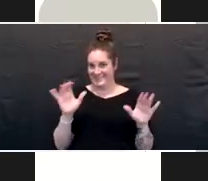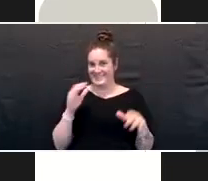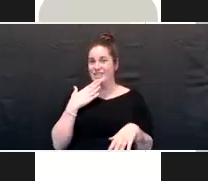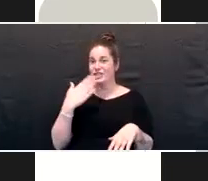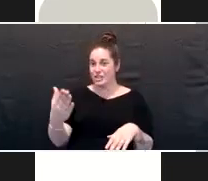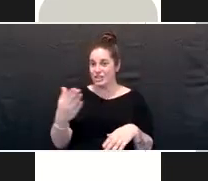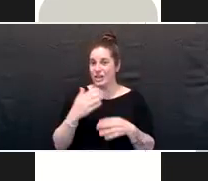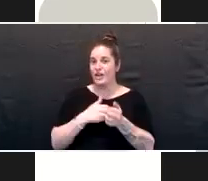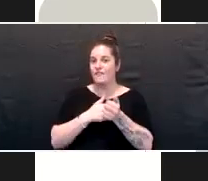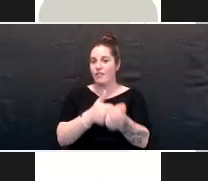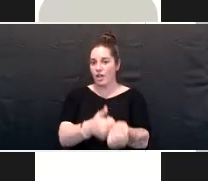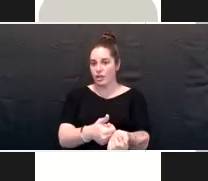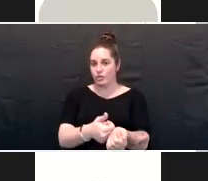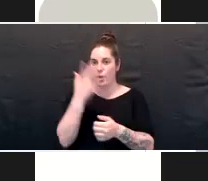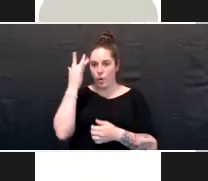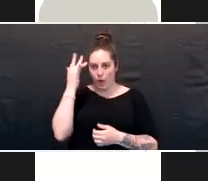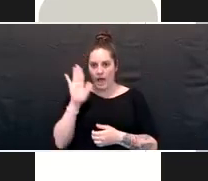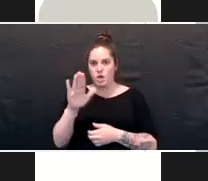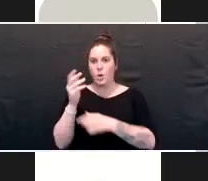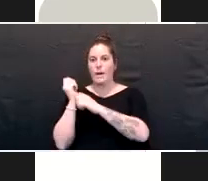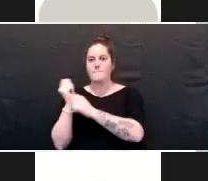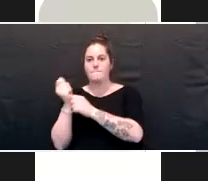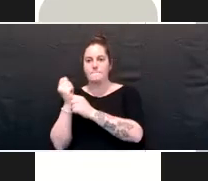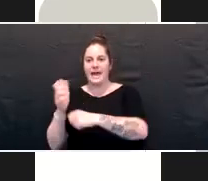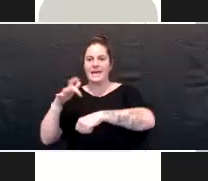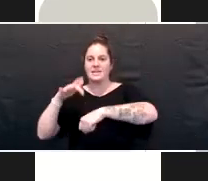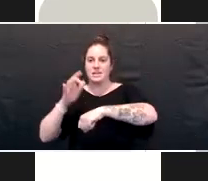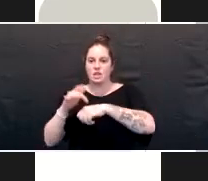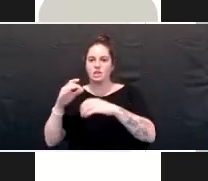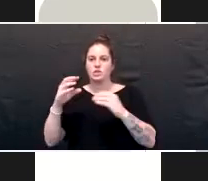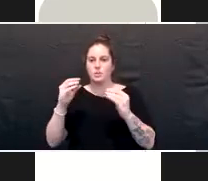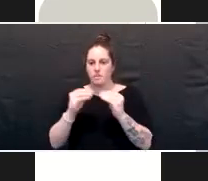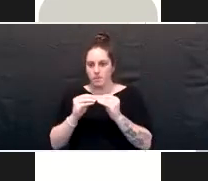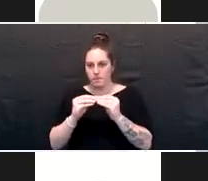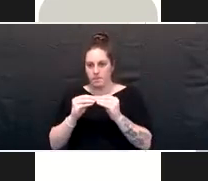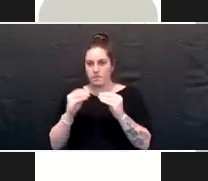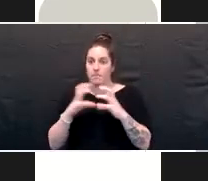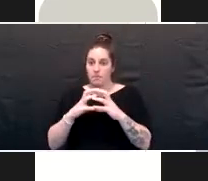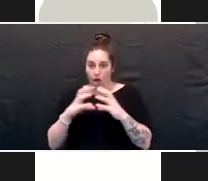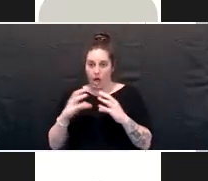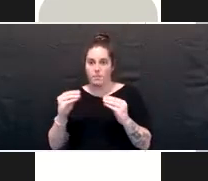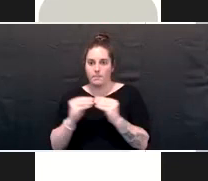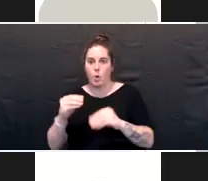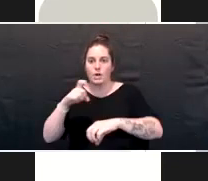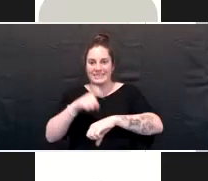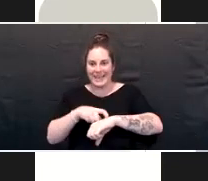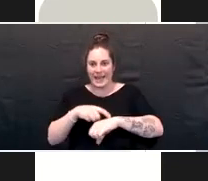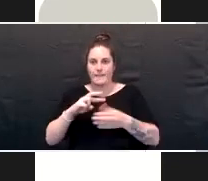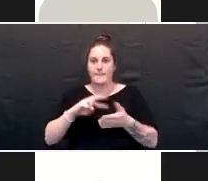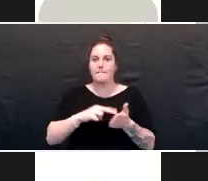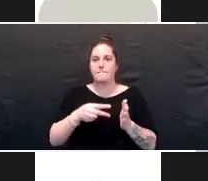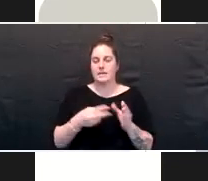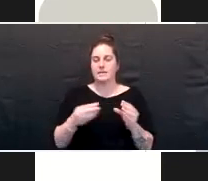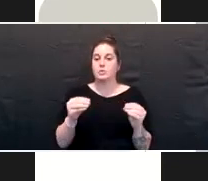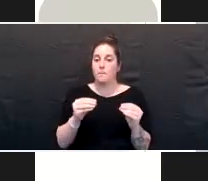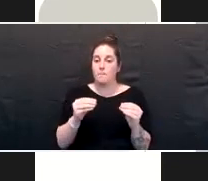through because you have a larger contact time and therefore more impulse or